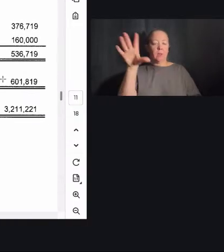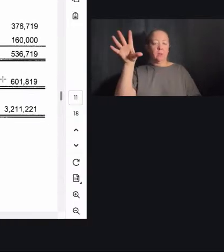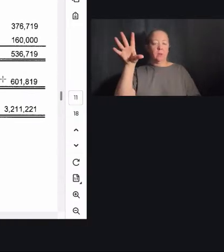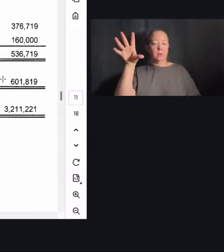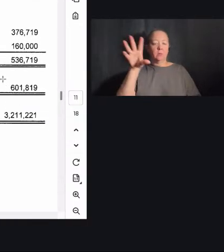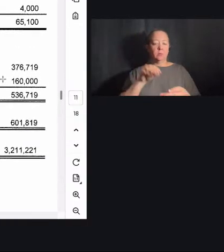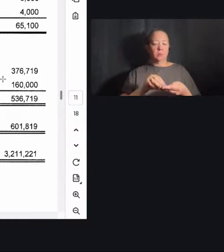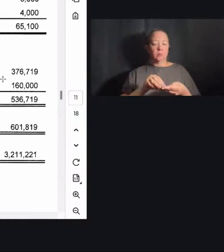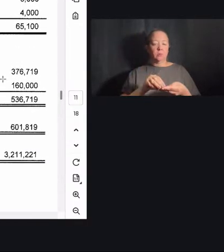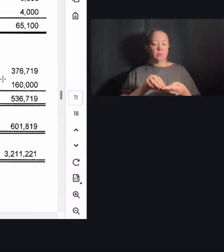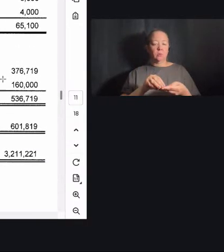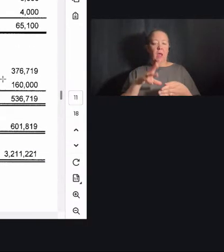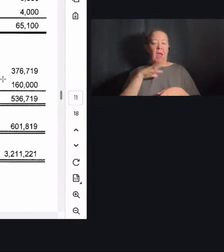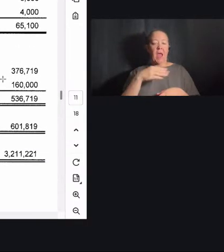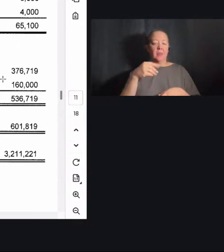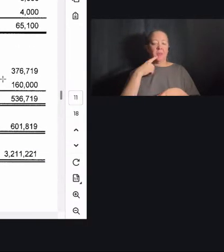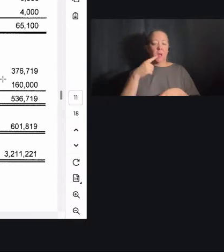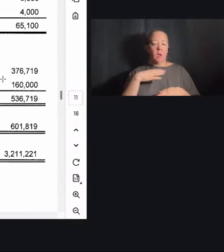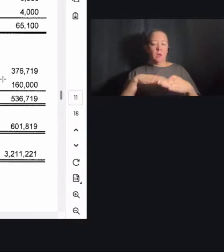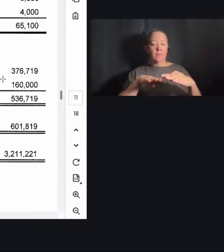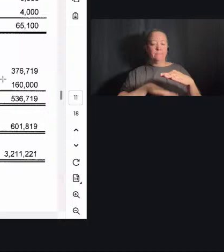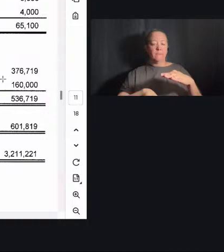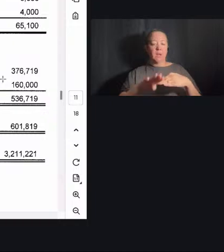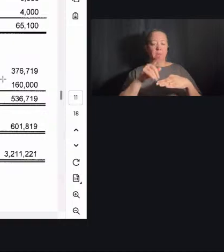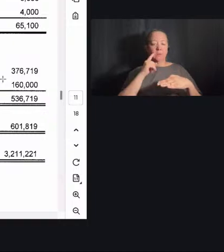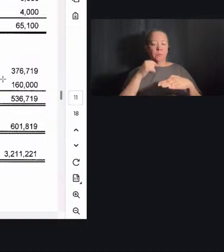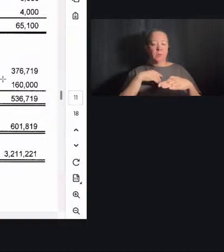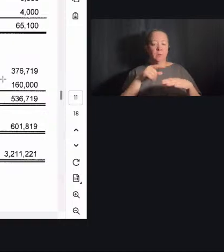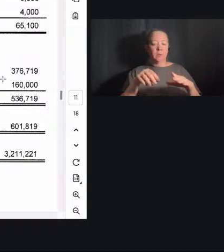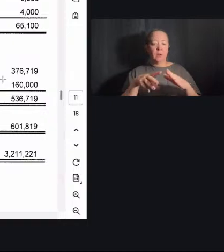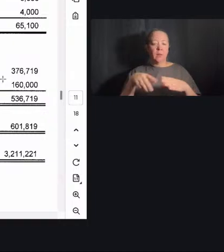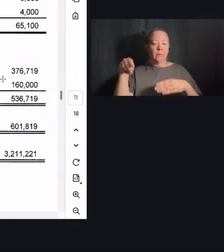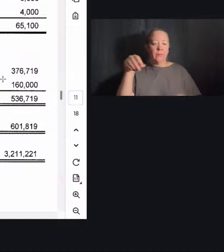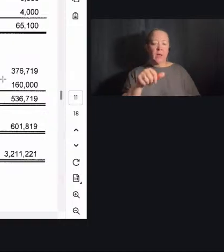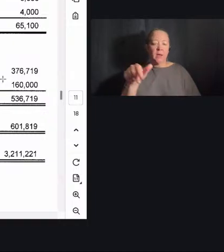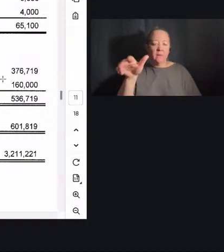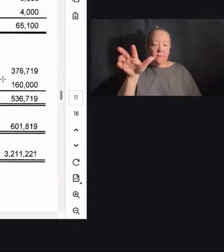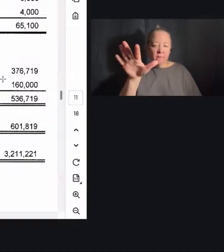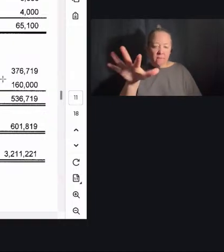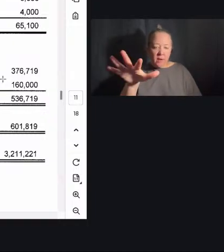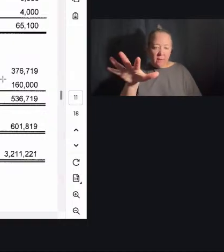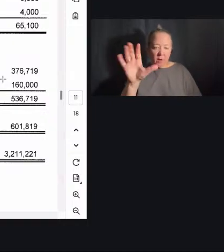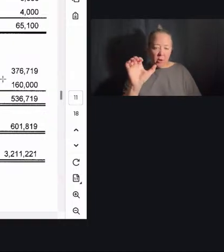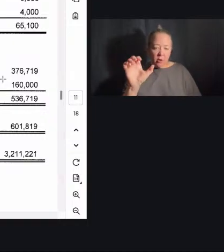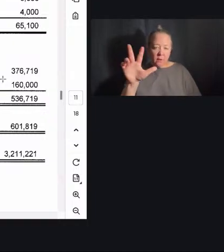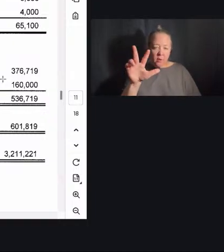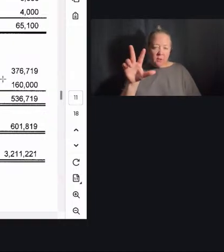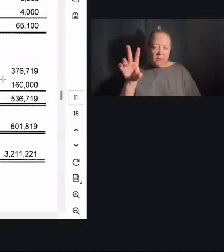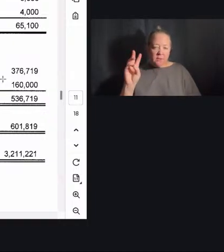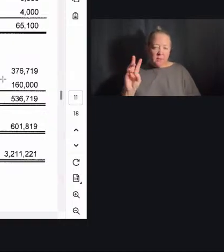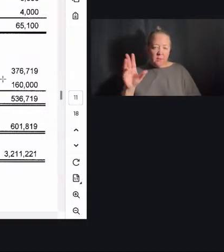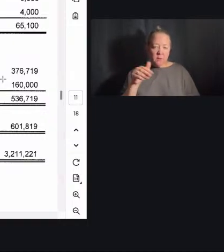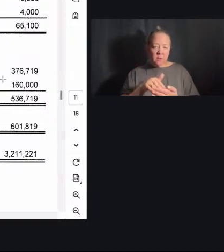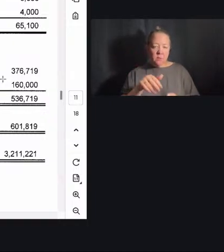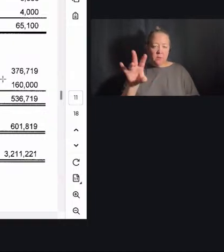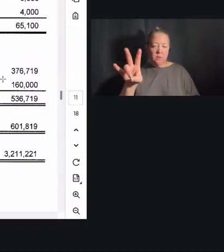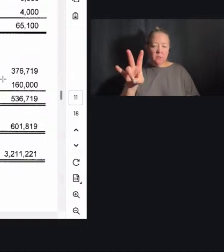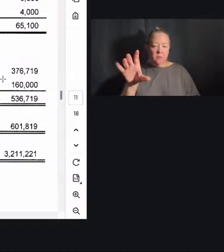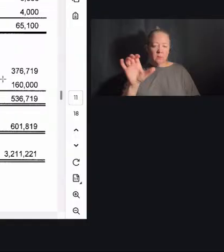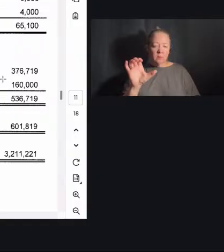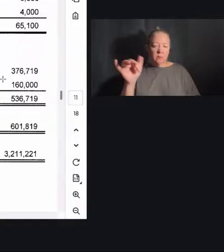$536,719, all of which is paying for this wonderful building here. And the total general